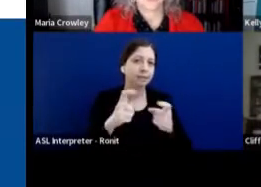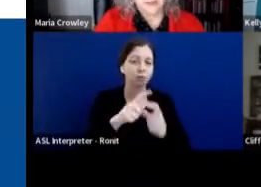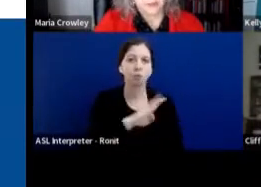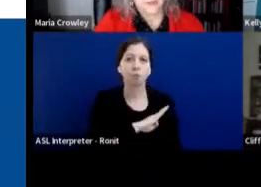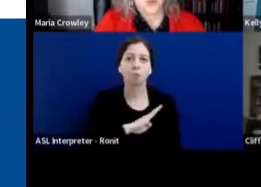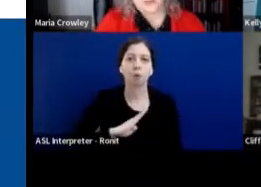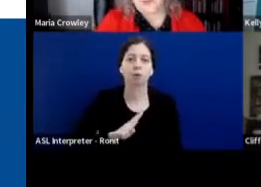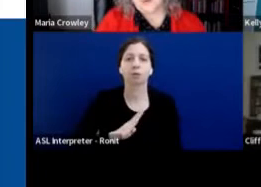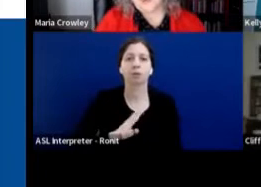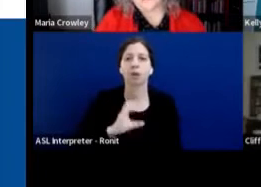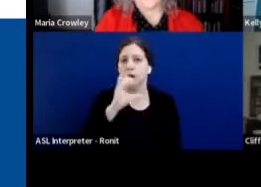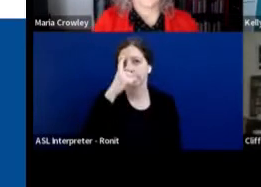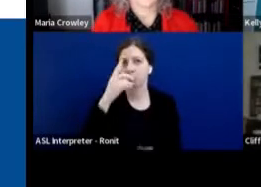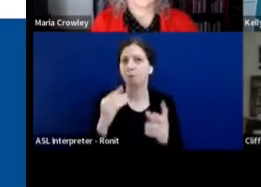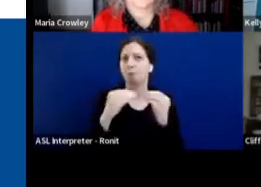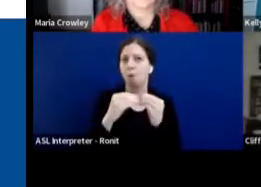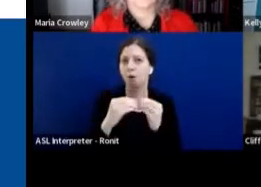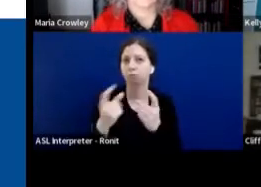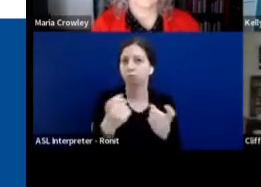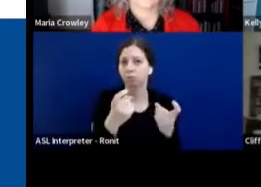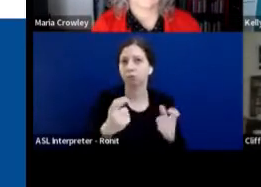are looking for more survivors?